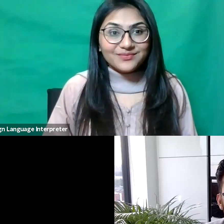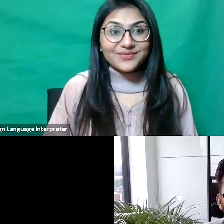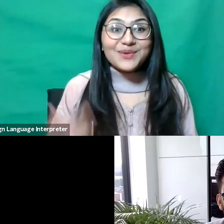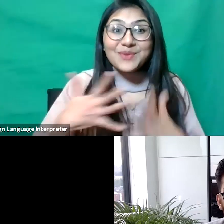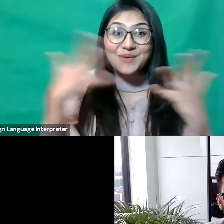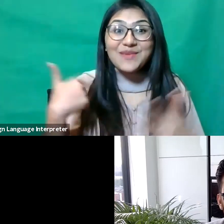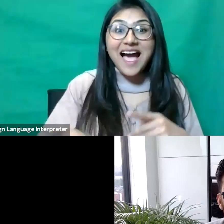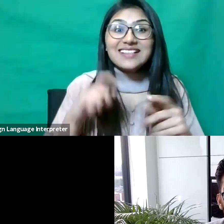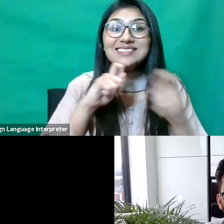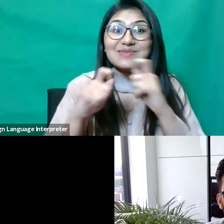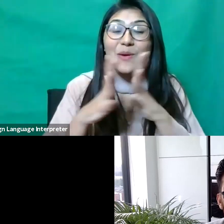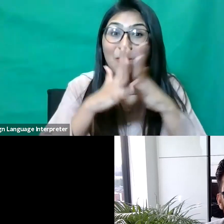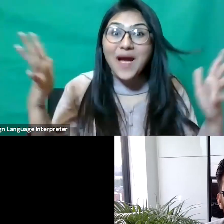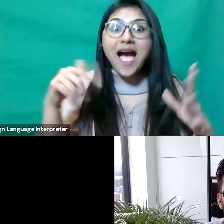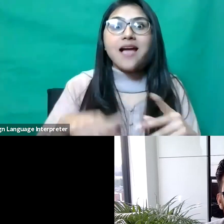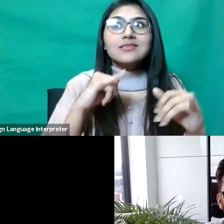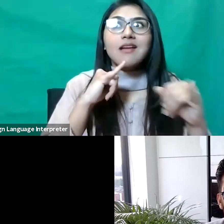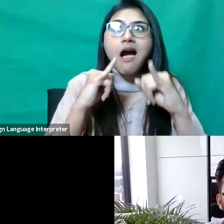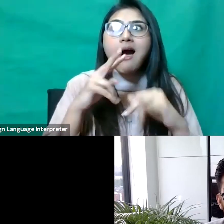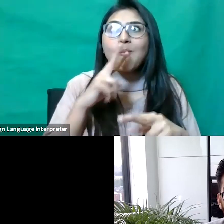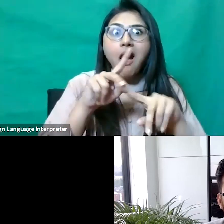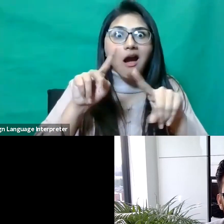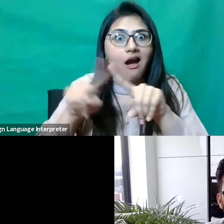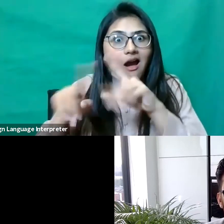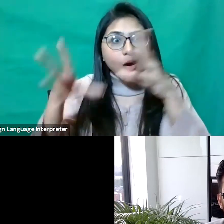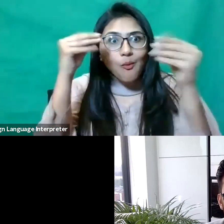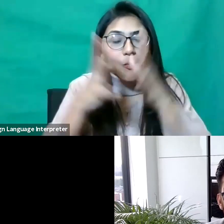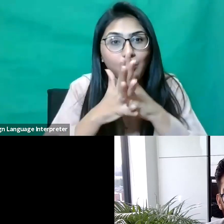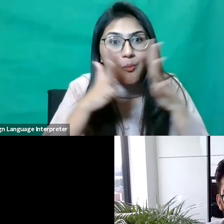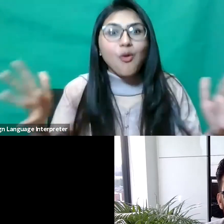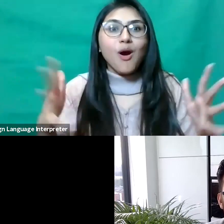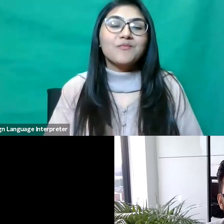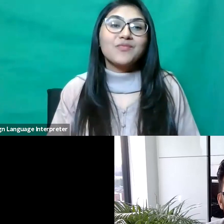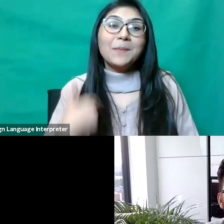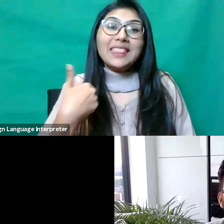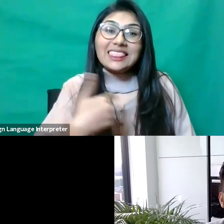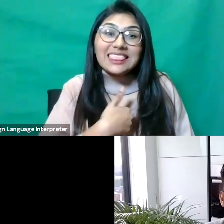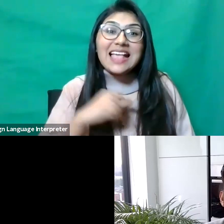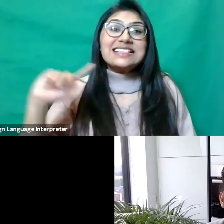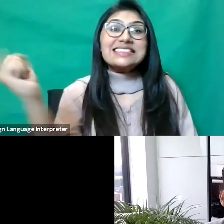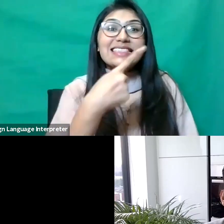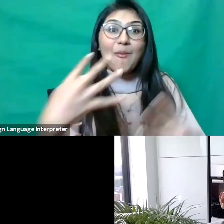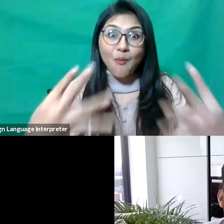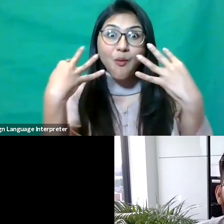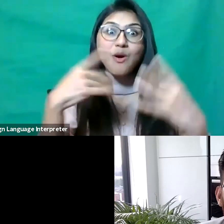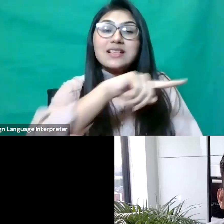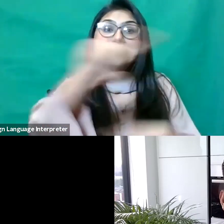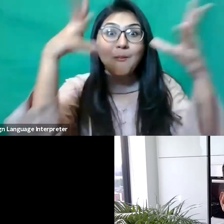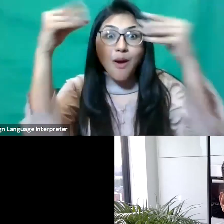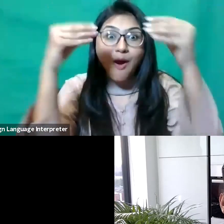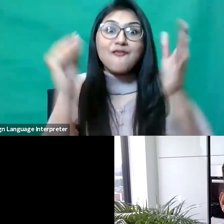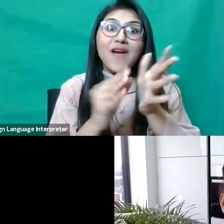you today, and we've covered so many interesting things. Exactly. And I really hope that everyone found this information